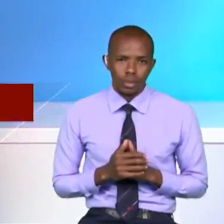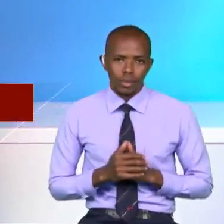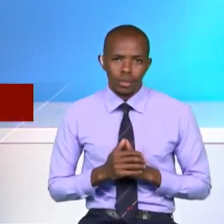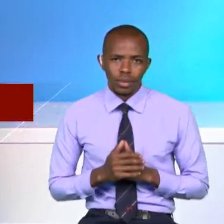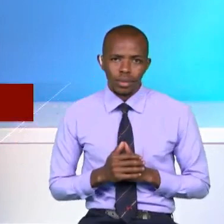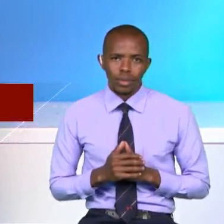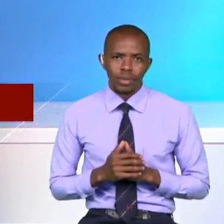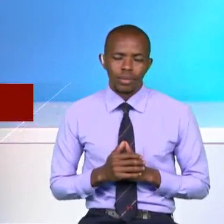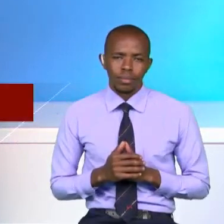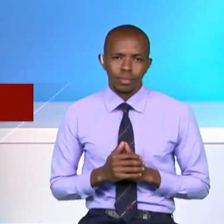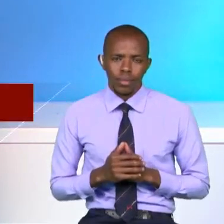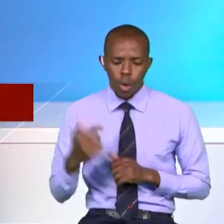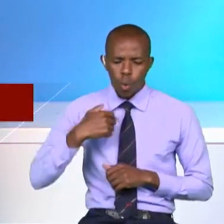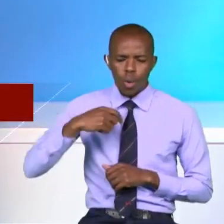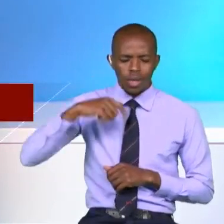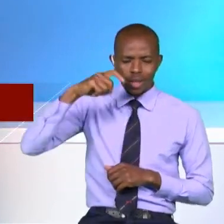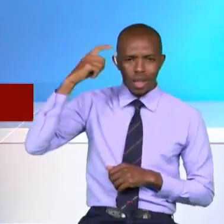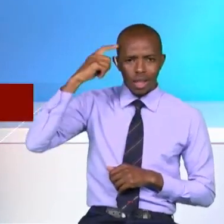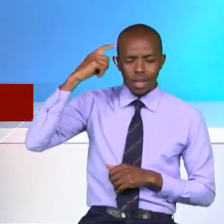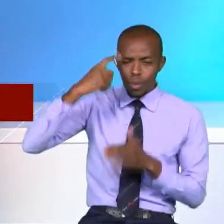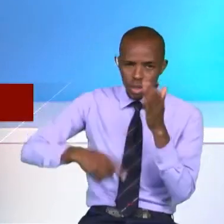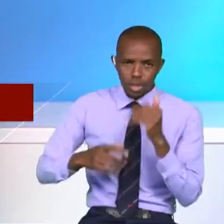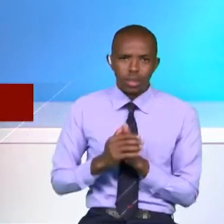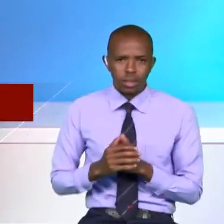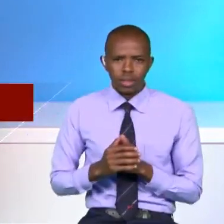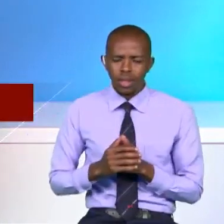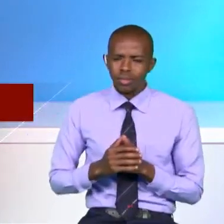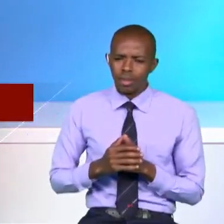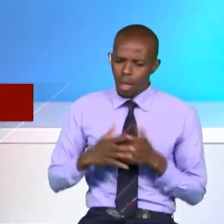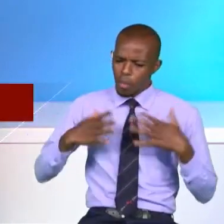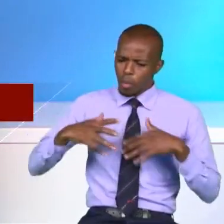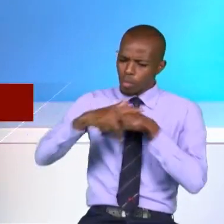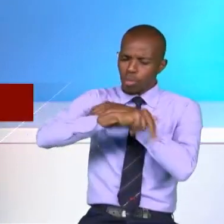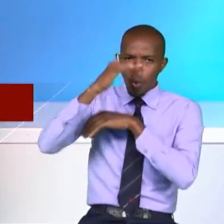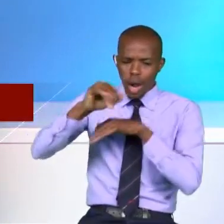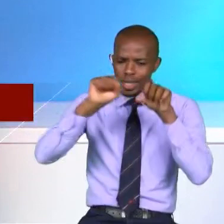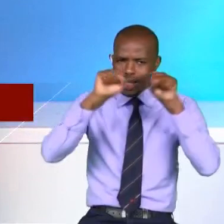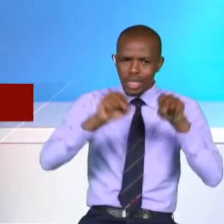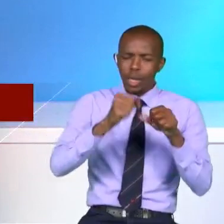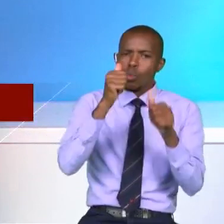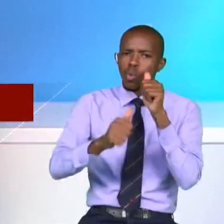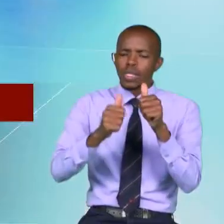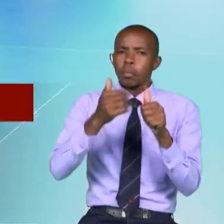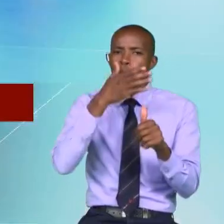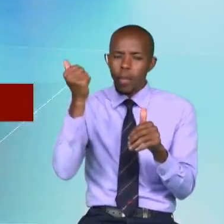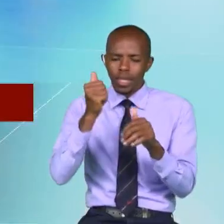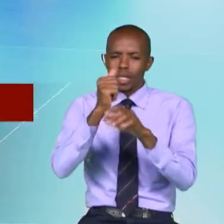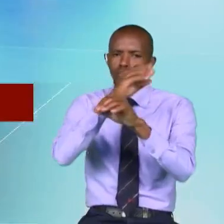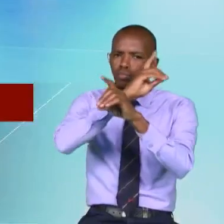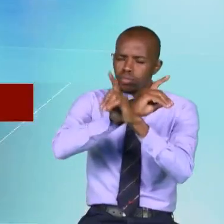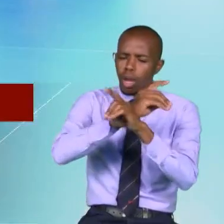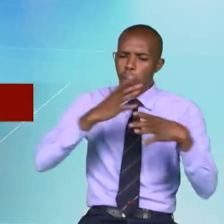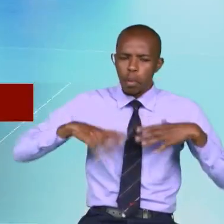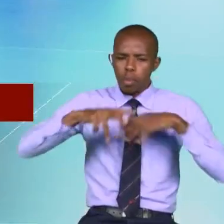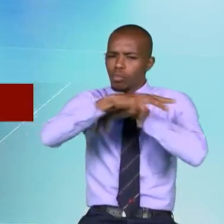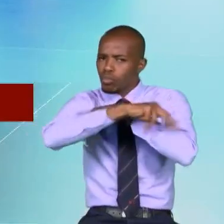time immemorial, what we need to think about is, why do people loot? What systems can be put in place to prevent people from